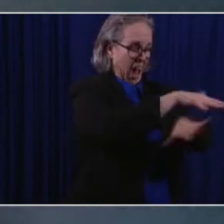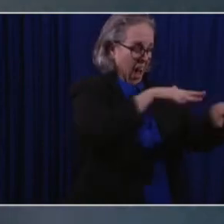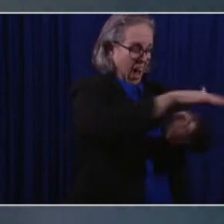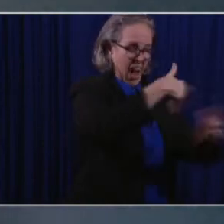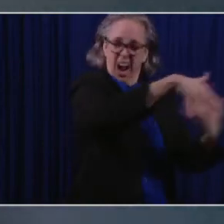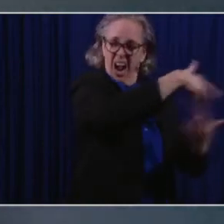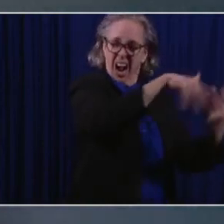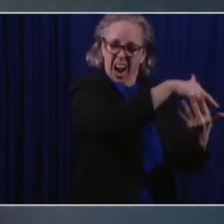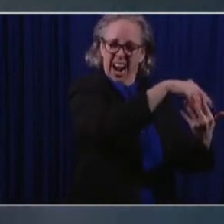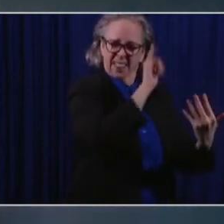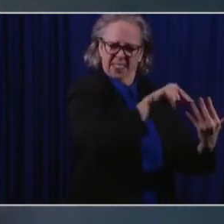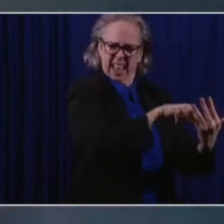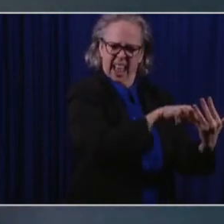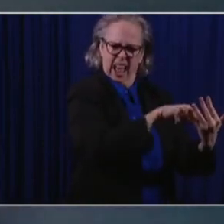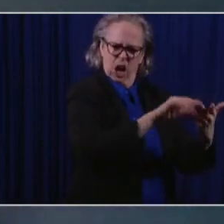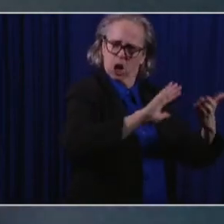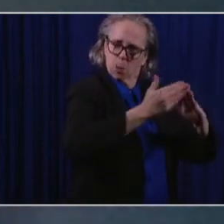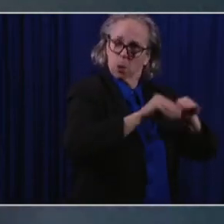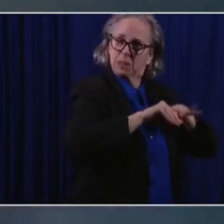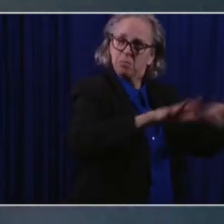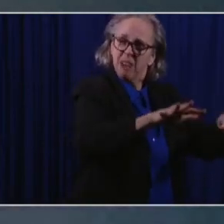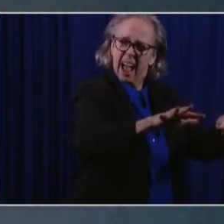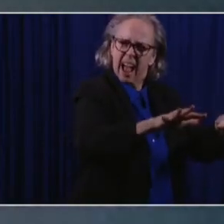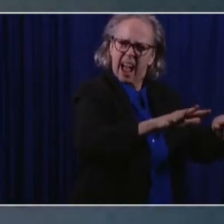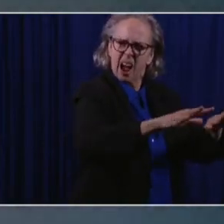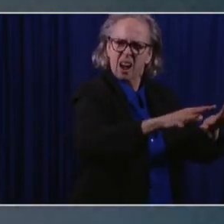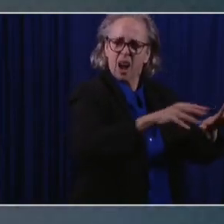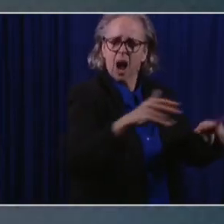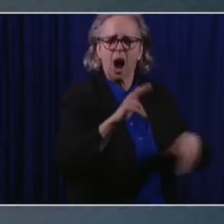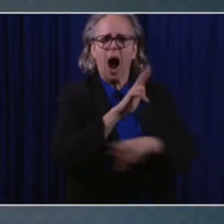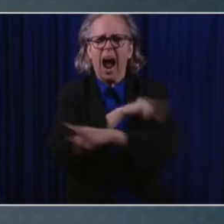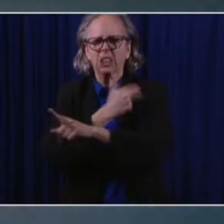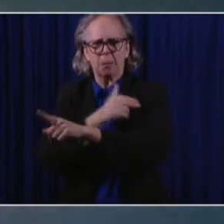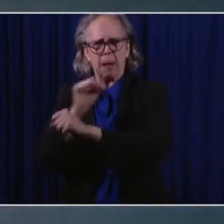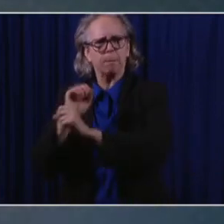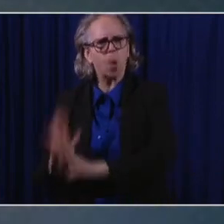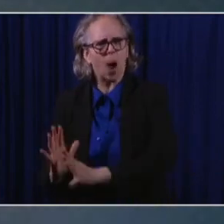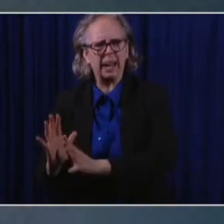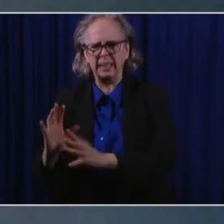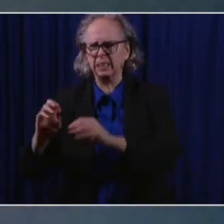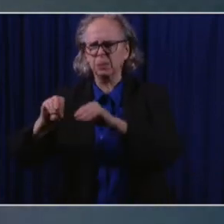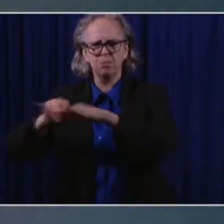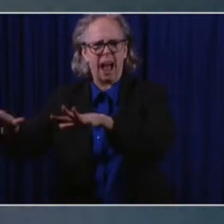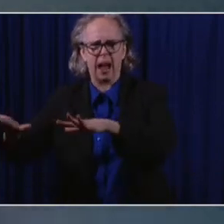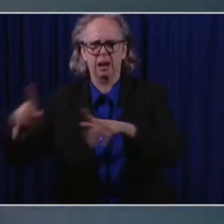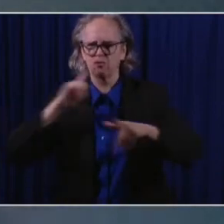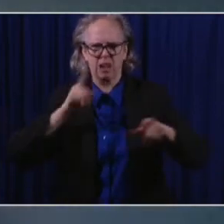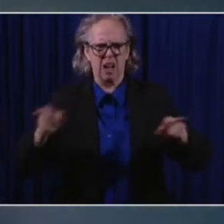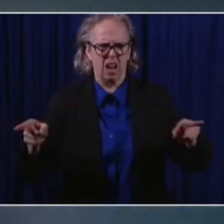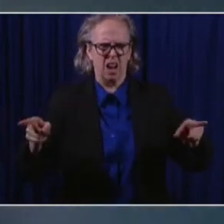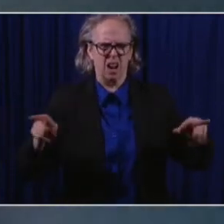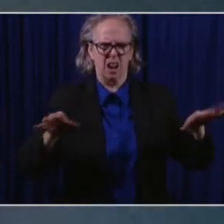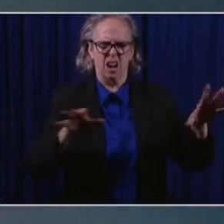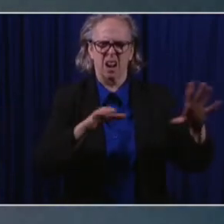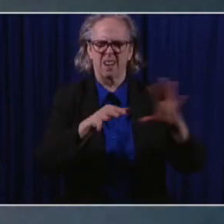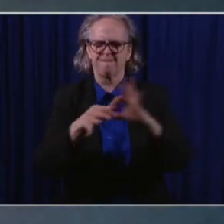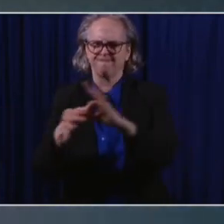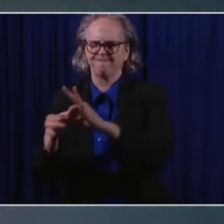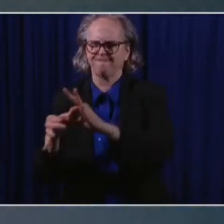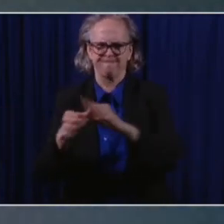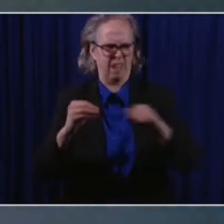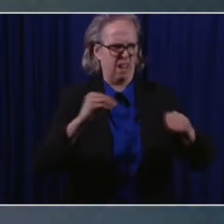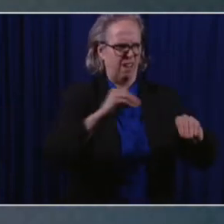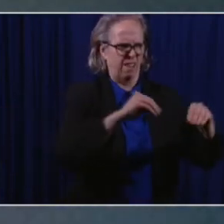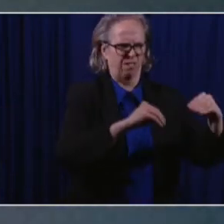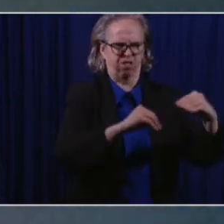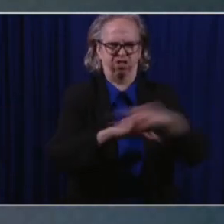the community rates of positivity has gone up, the number of caregivers who've gotten COVID have gone up exactly the same way within the Cleveland